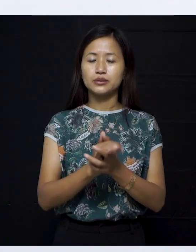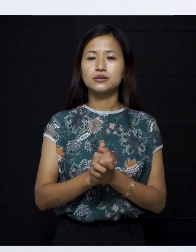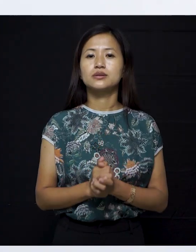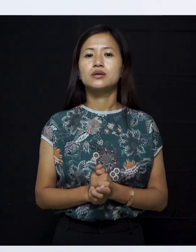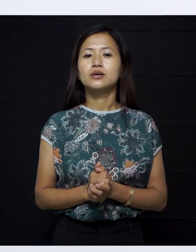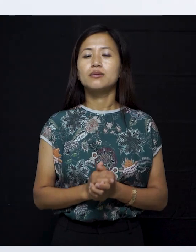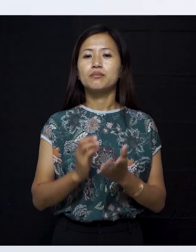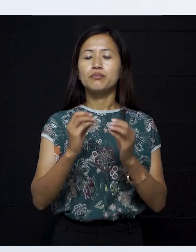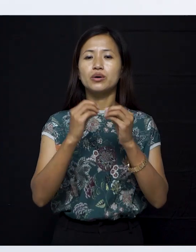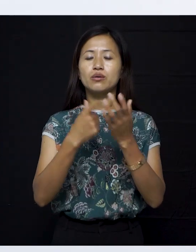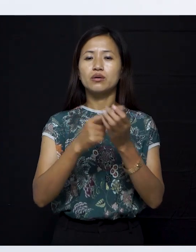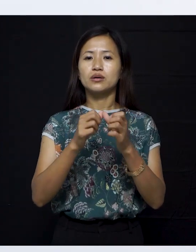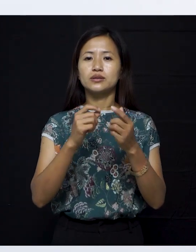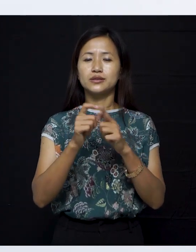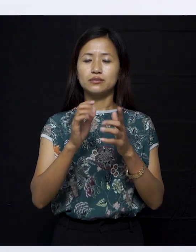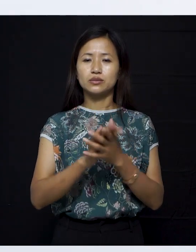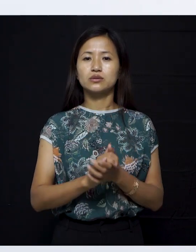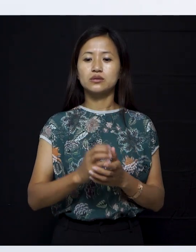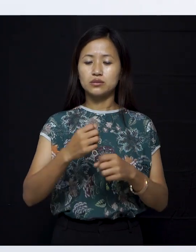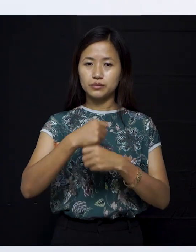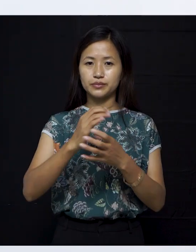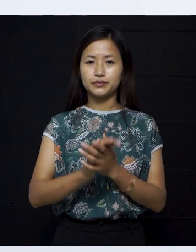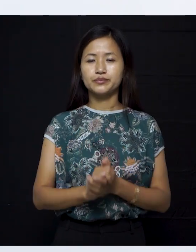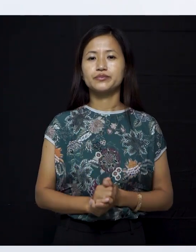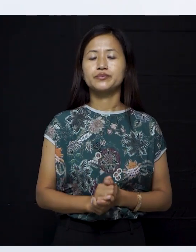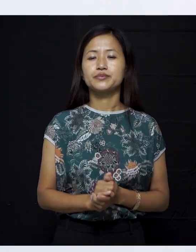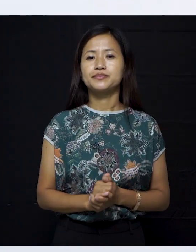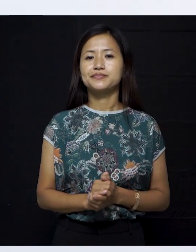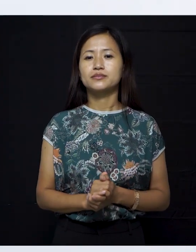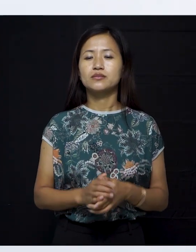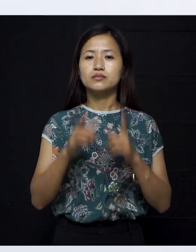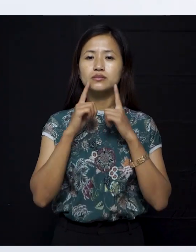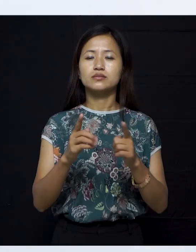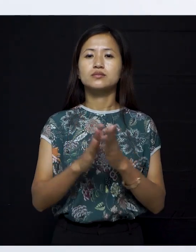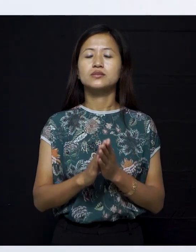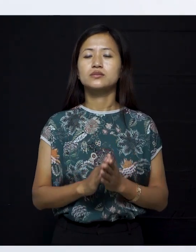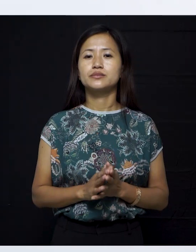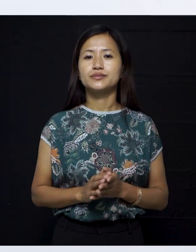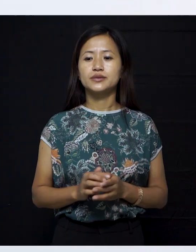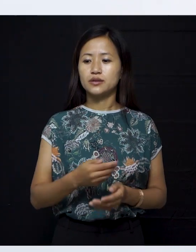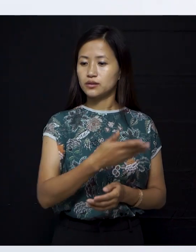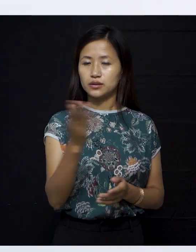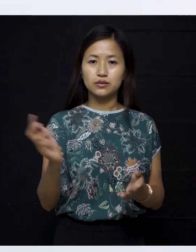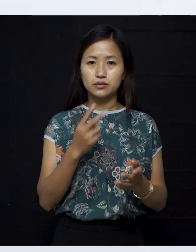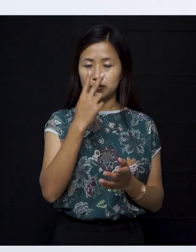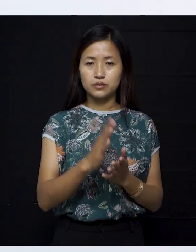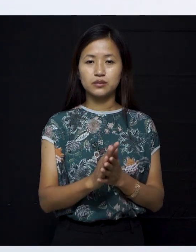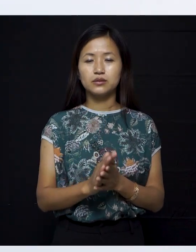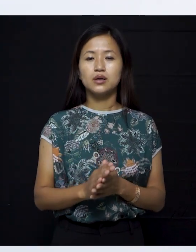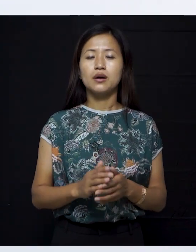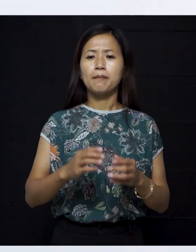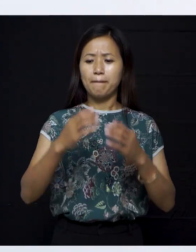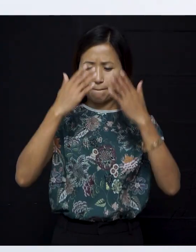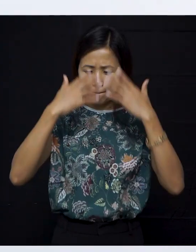ordinary board that they are going to construct the coffin, okay? But they also saw that Michael's body was